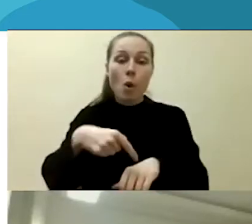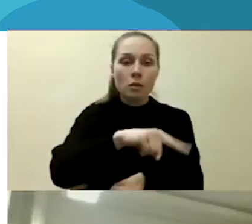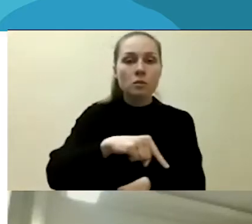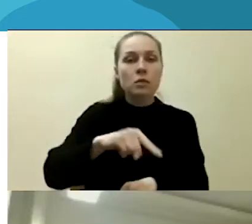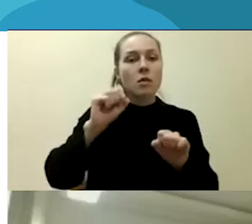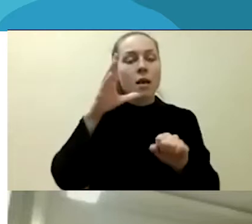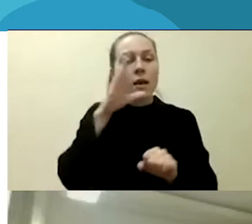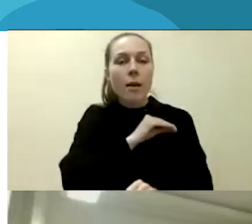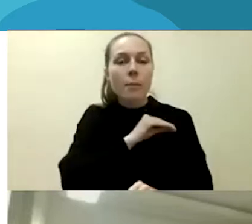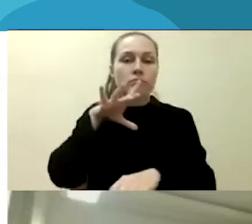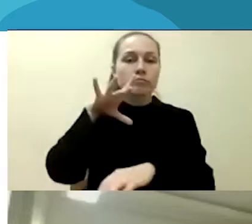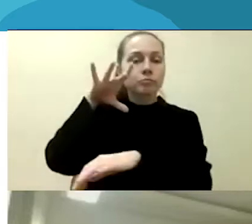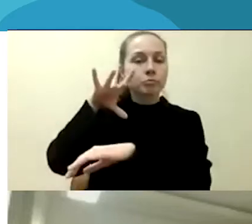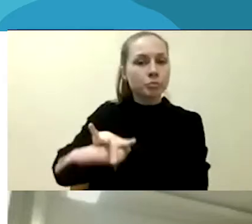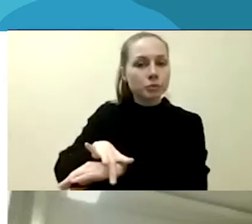increase the